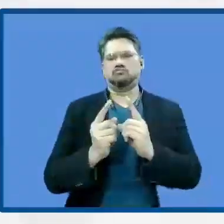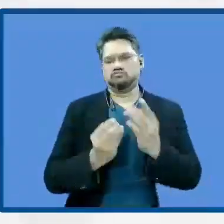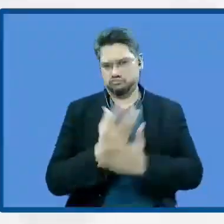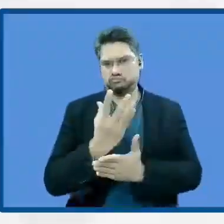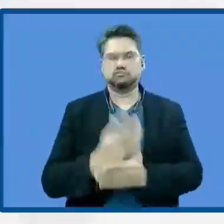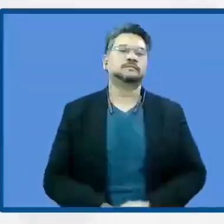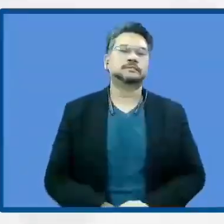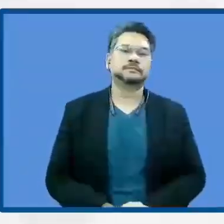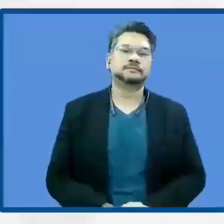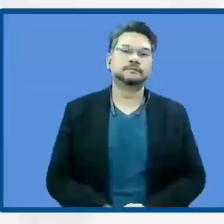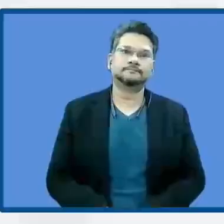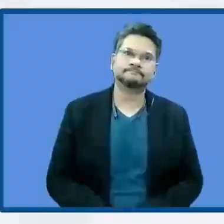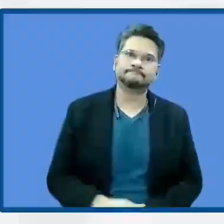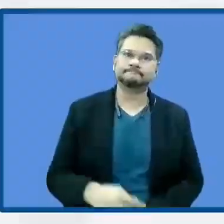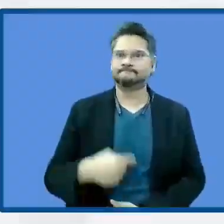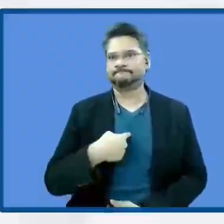I think